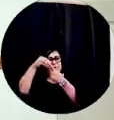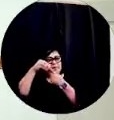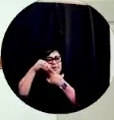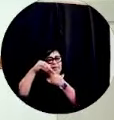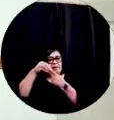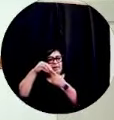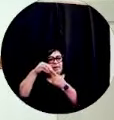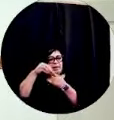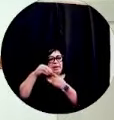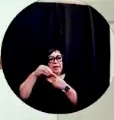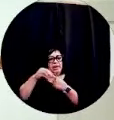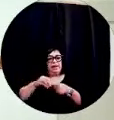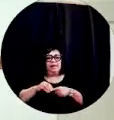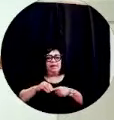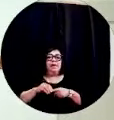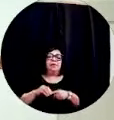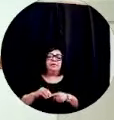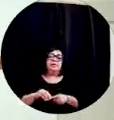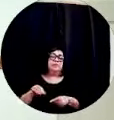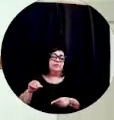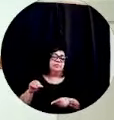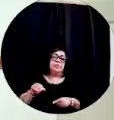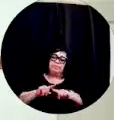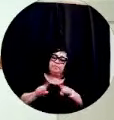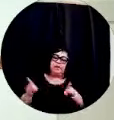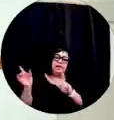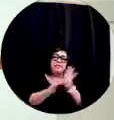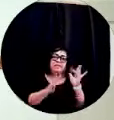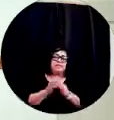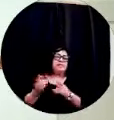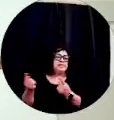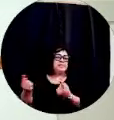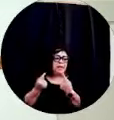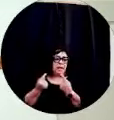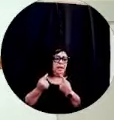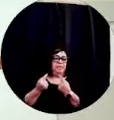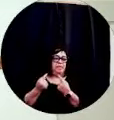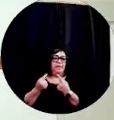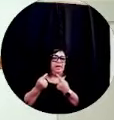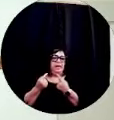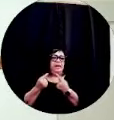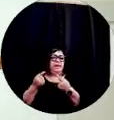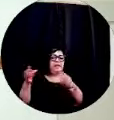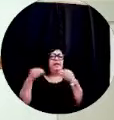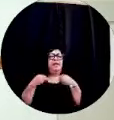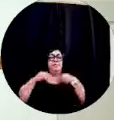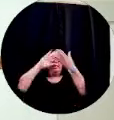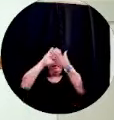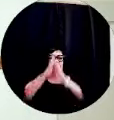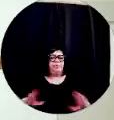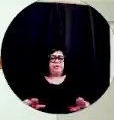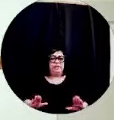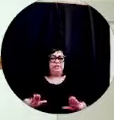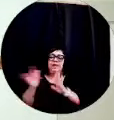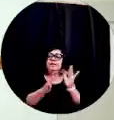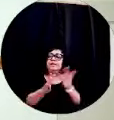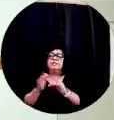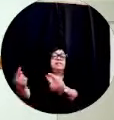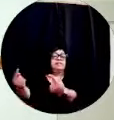That was just to name a few. But Jesus comes to the rescue. He tells us, "But be of good